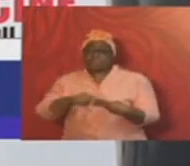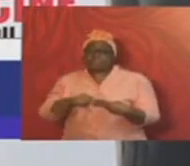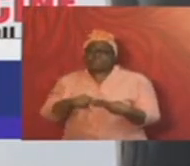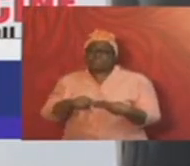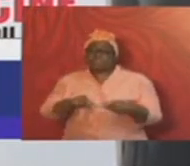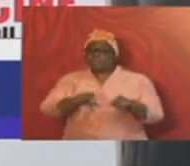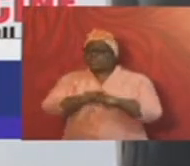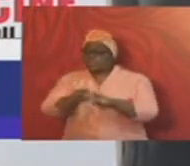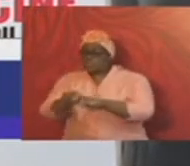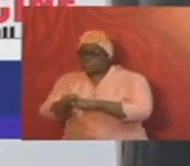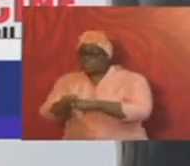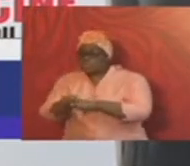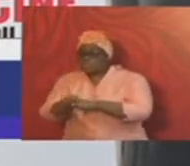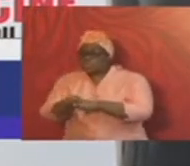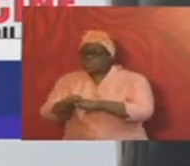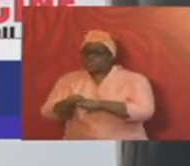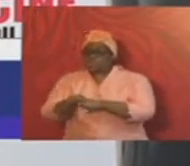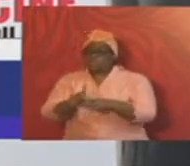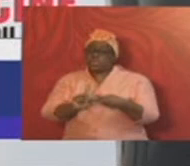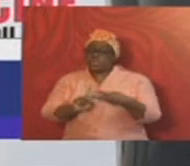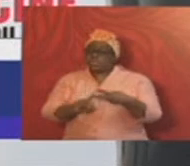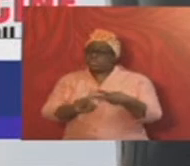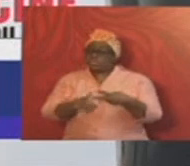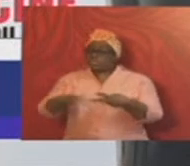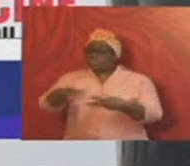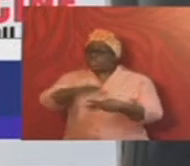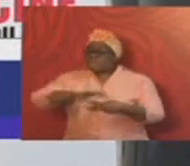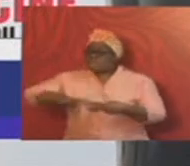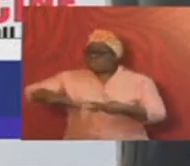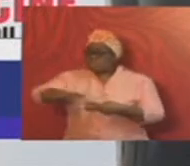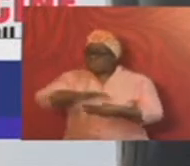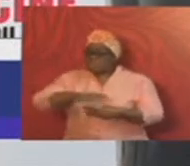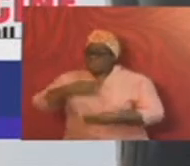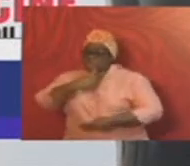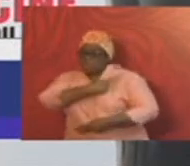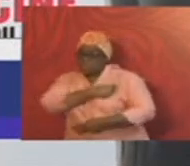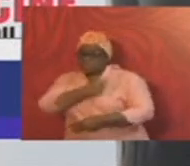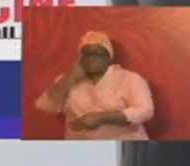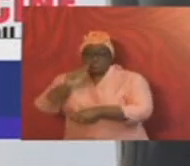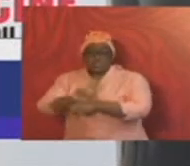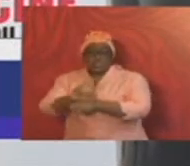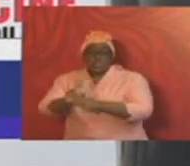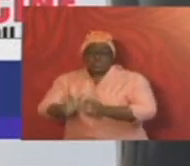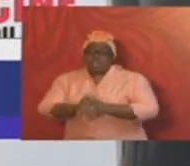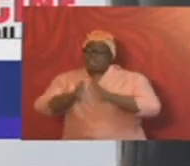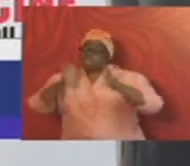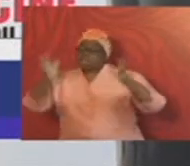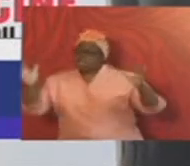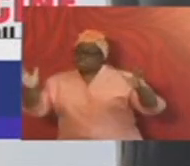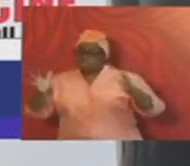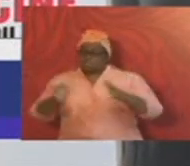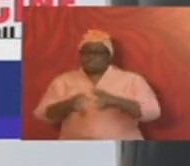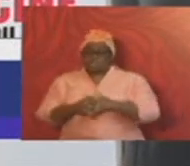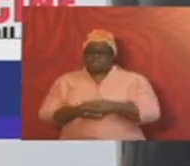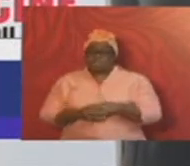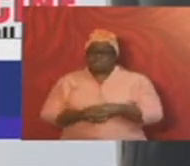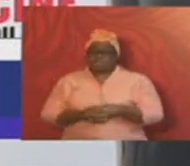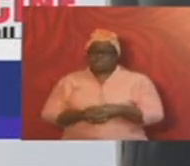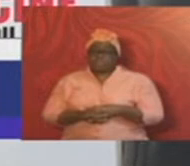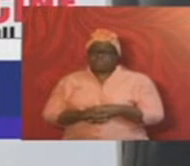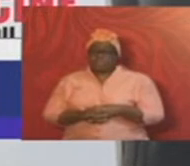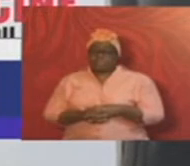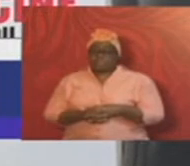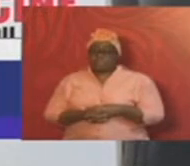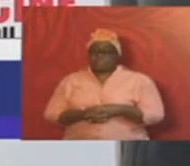used Johnson & Johnson, you find it more in areas where we would have had the P1, the Brazilian variant, the South African variant, as well as the